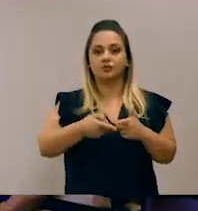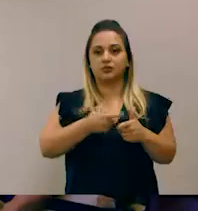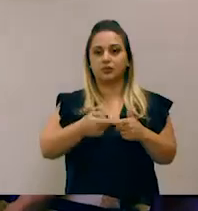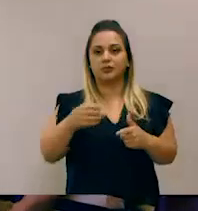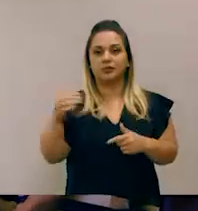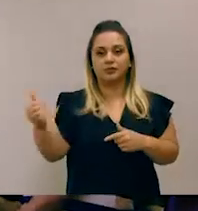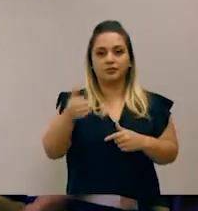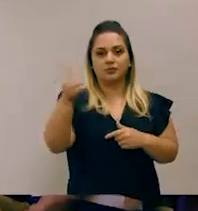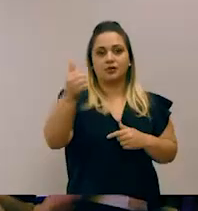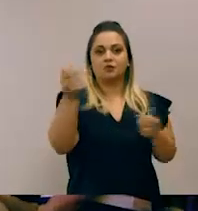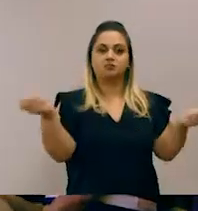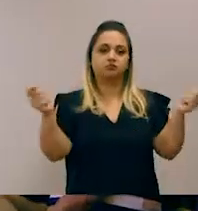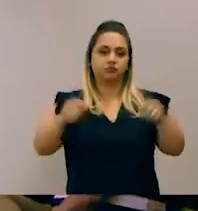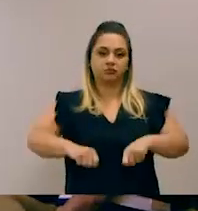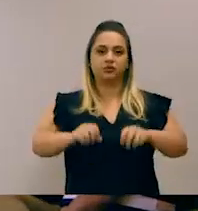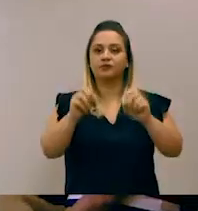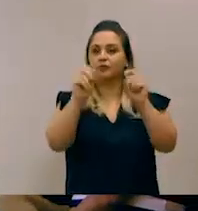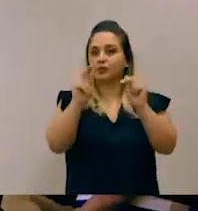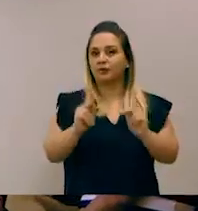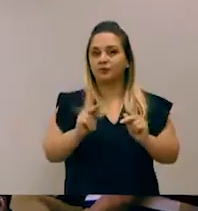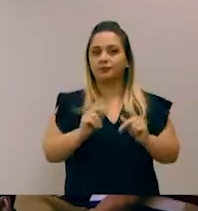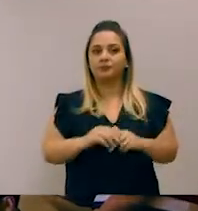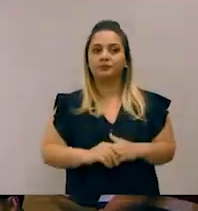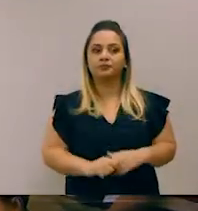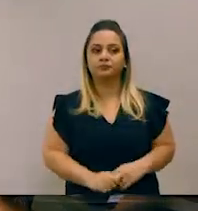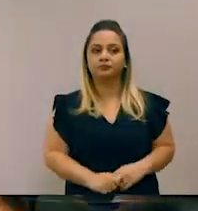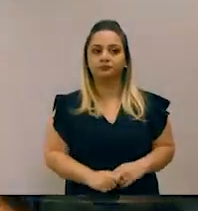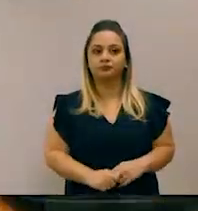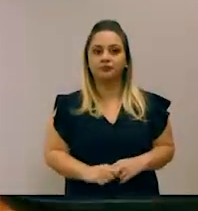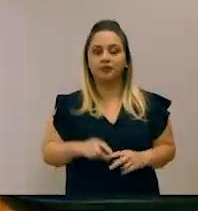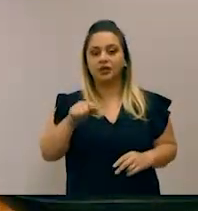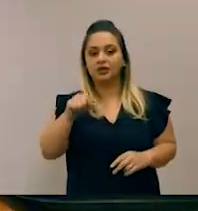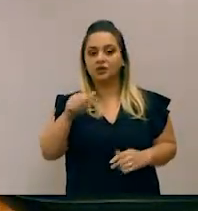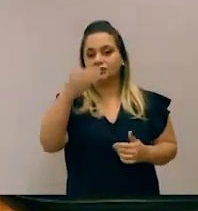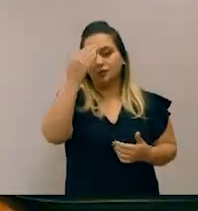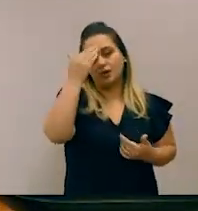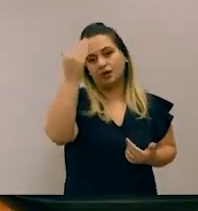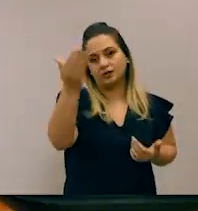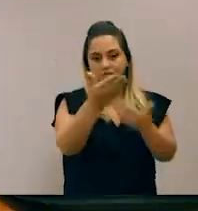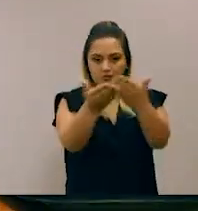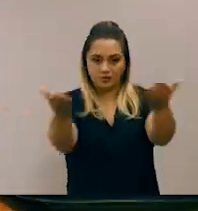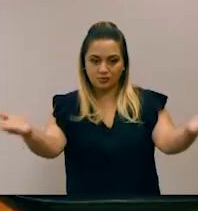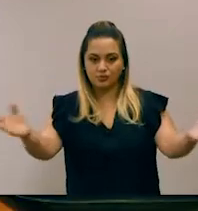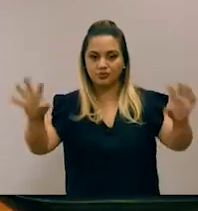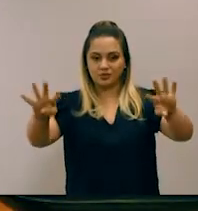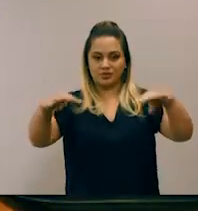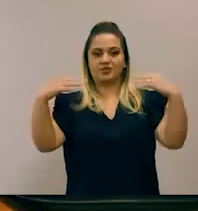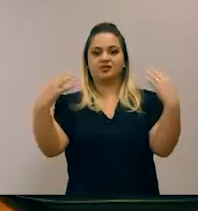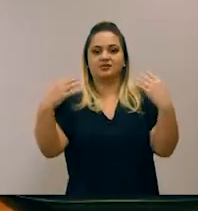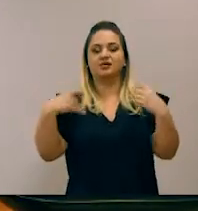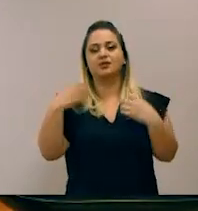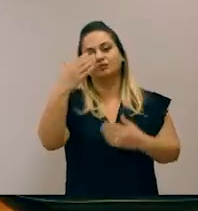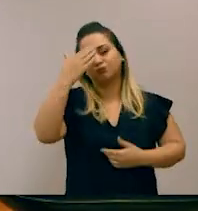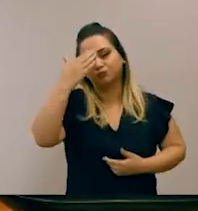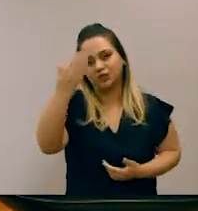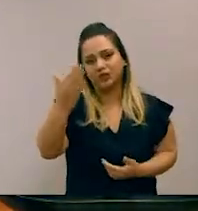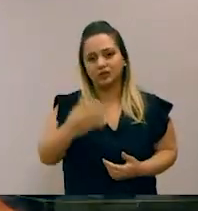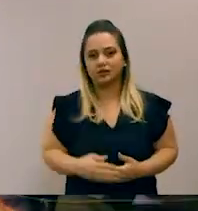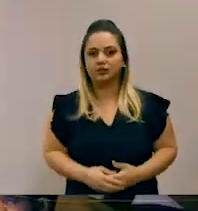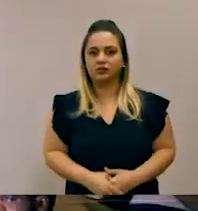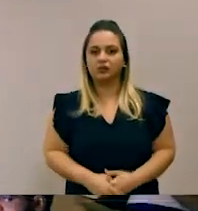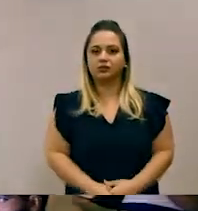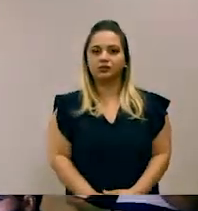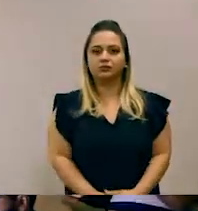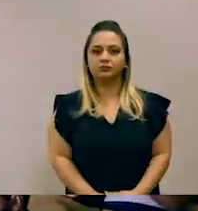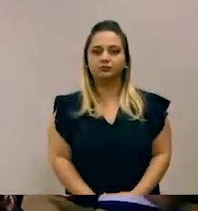a better resolution to the problems the best way possible. All right? And this is it. I thank you all for your attention,